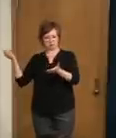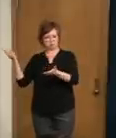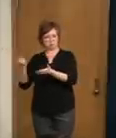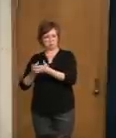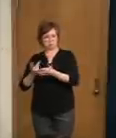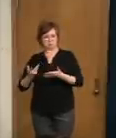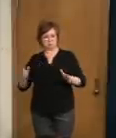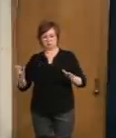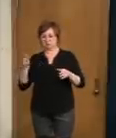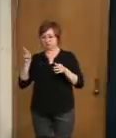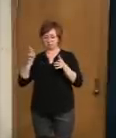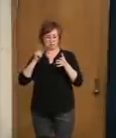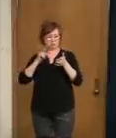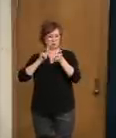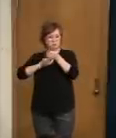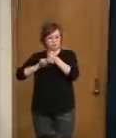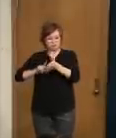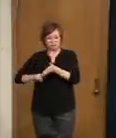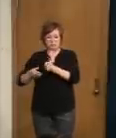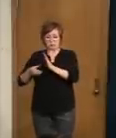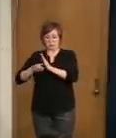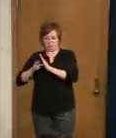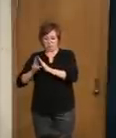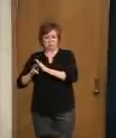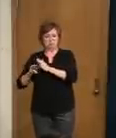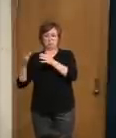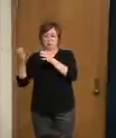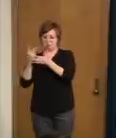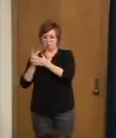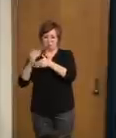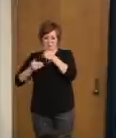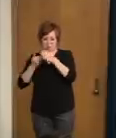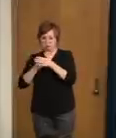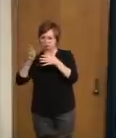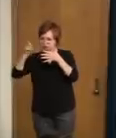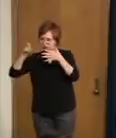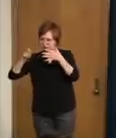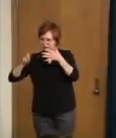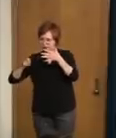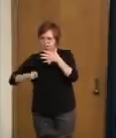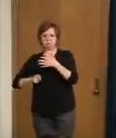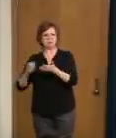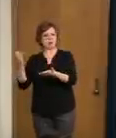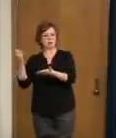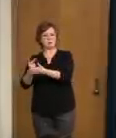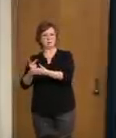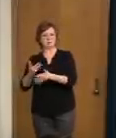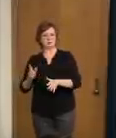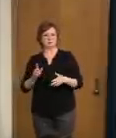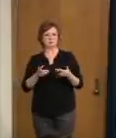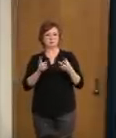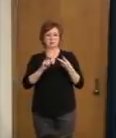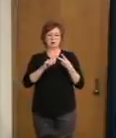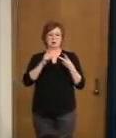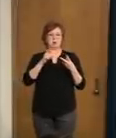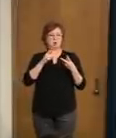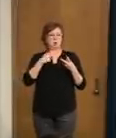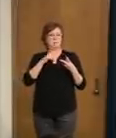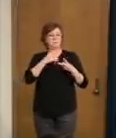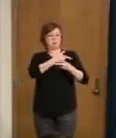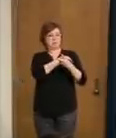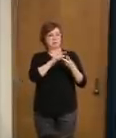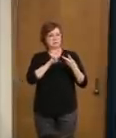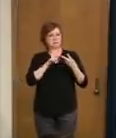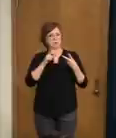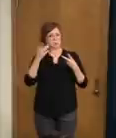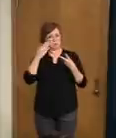various regulatory reviews and approval processes. We also know that it's effective, over 90% effective in reducing